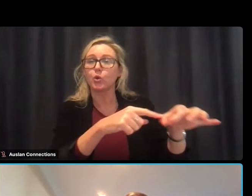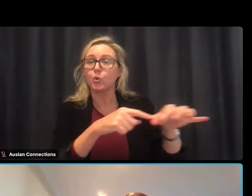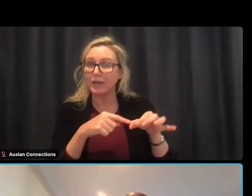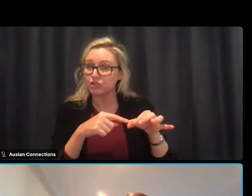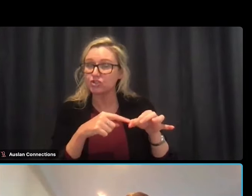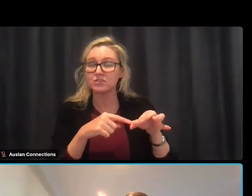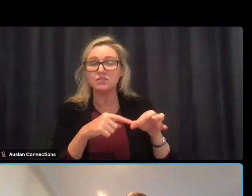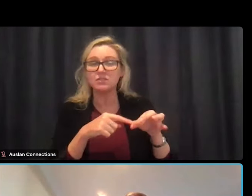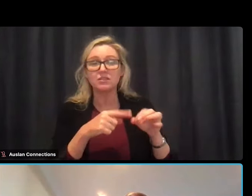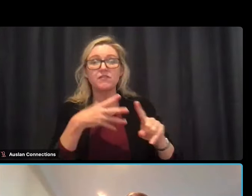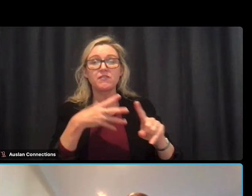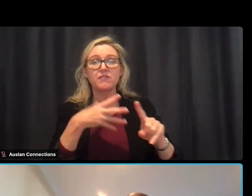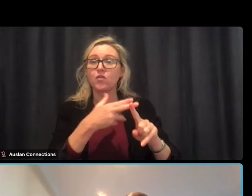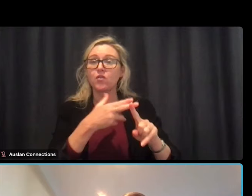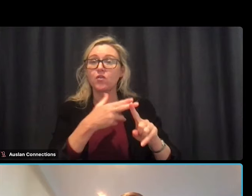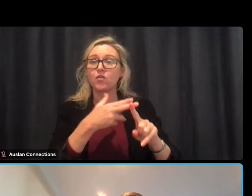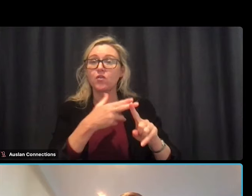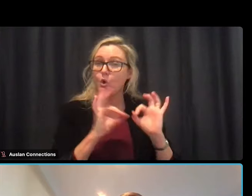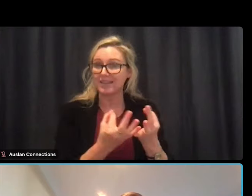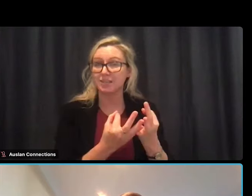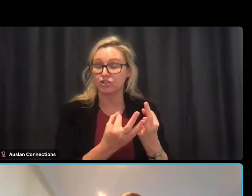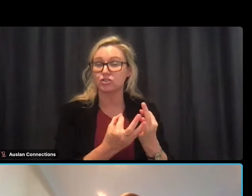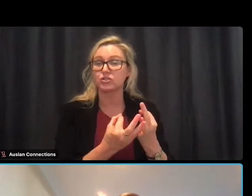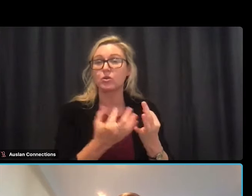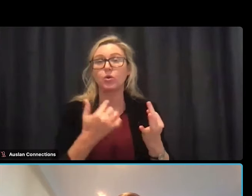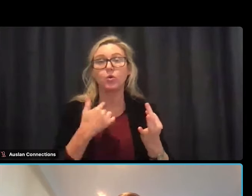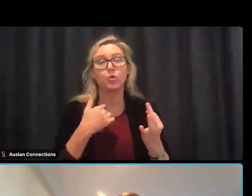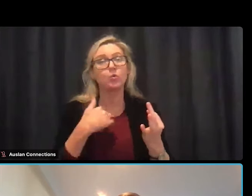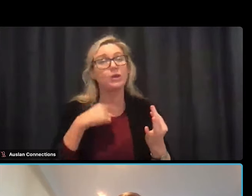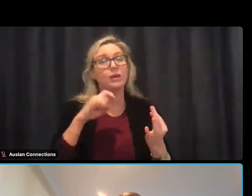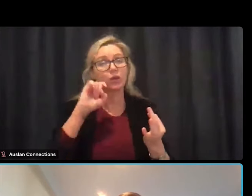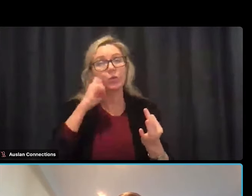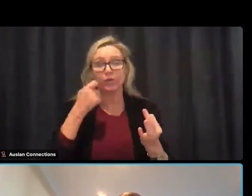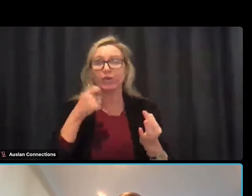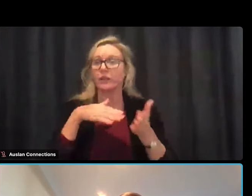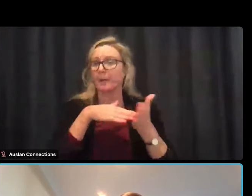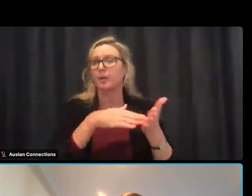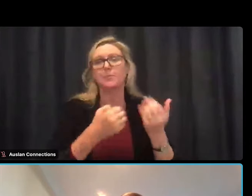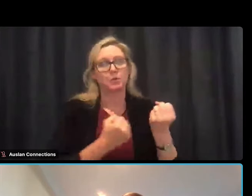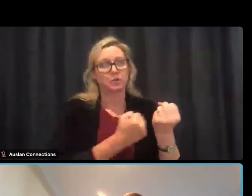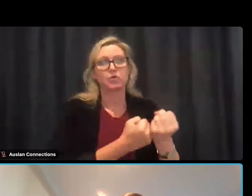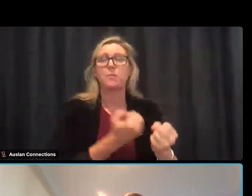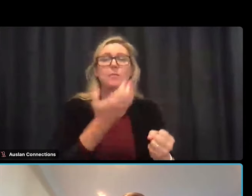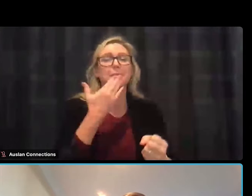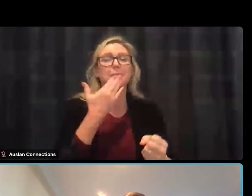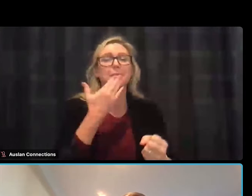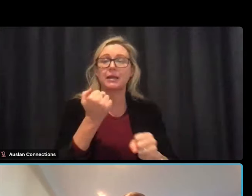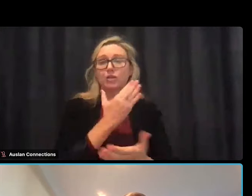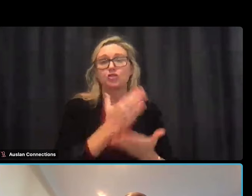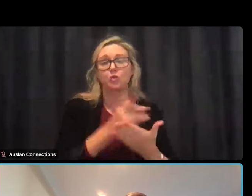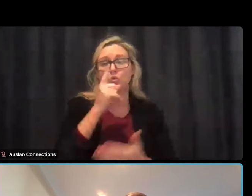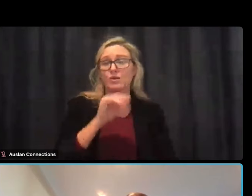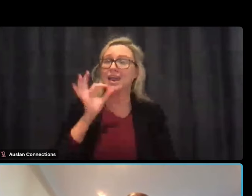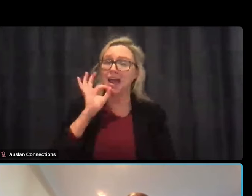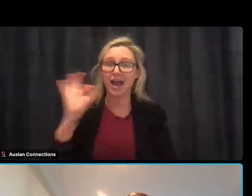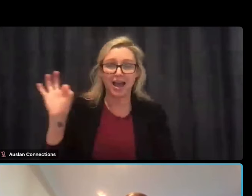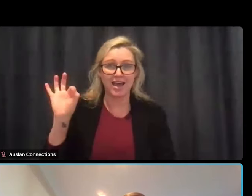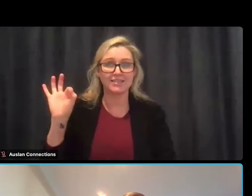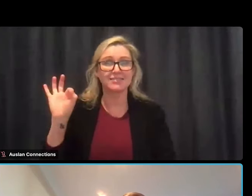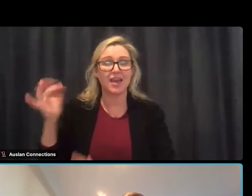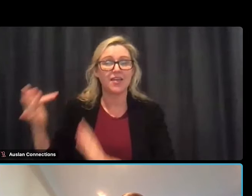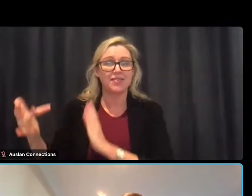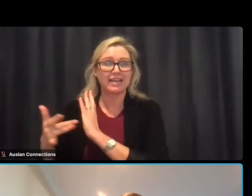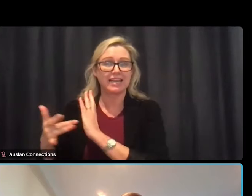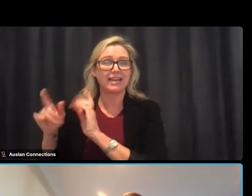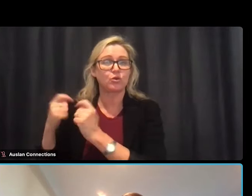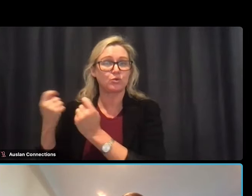be need some working through. Please avail yourself of the opportunity of using the technical section, and we're there to